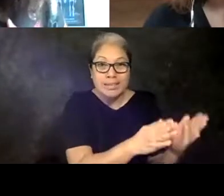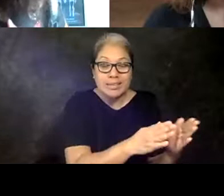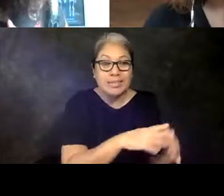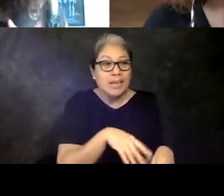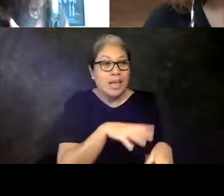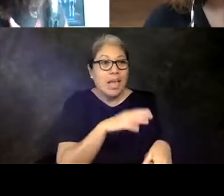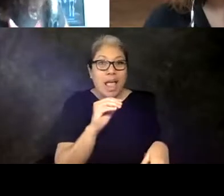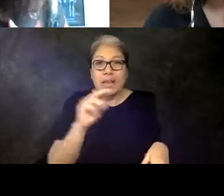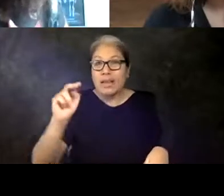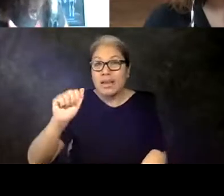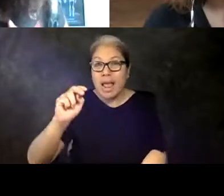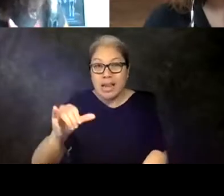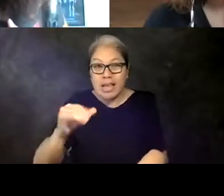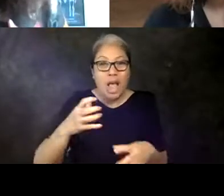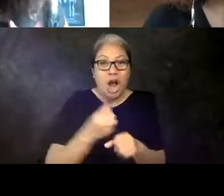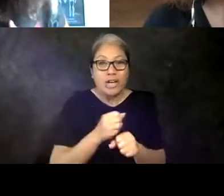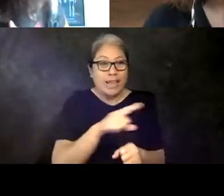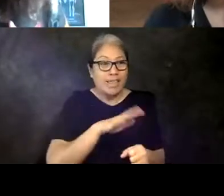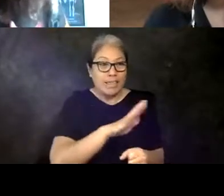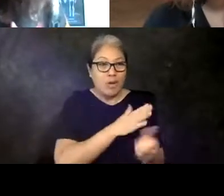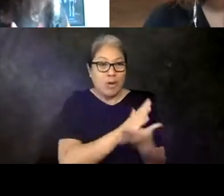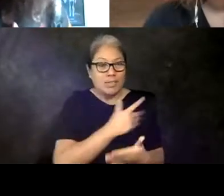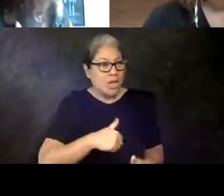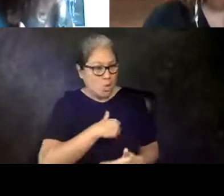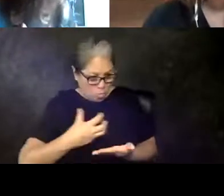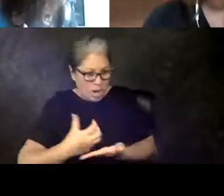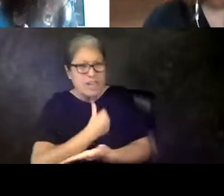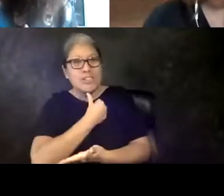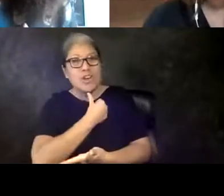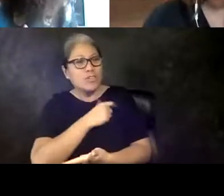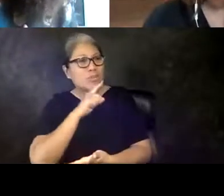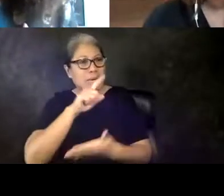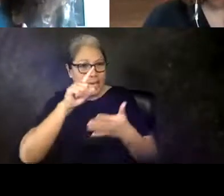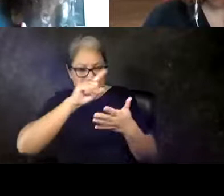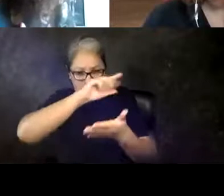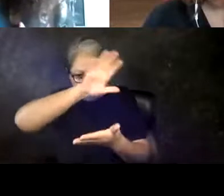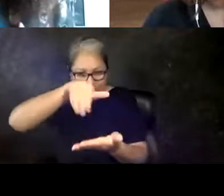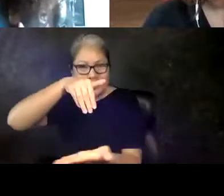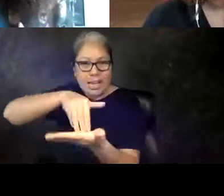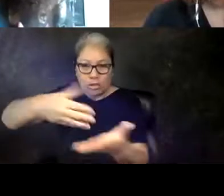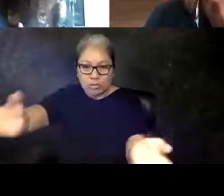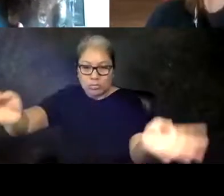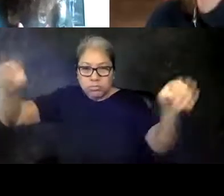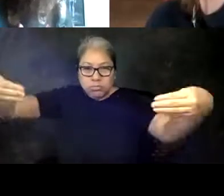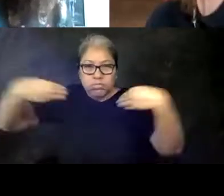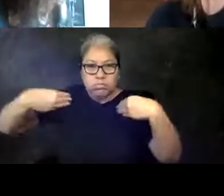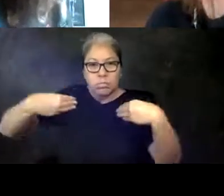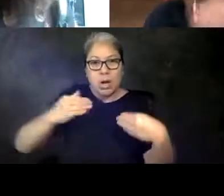those rights, then, you know, we deserve to be centered as far as rights are concerned too.